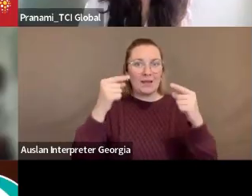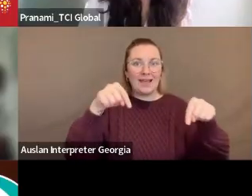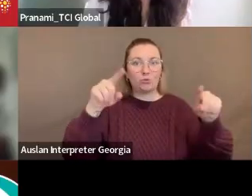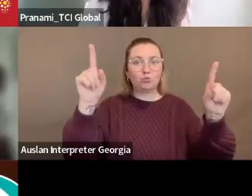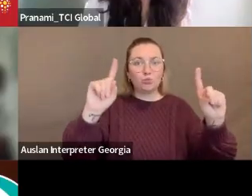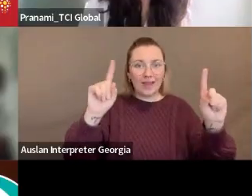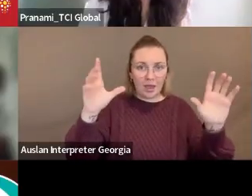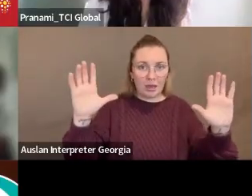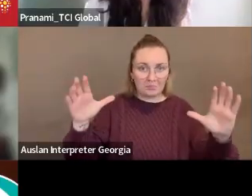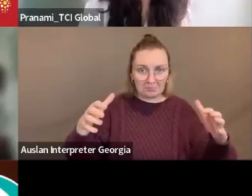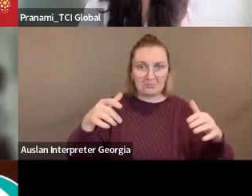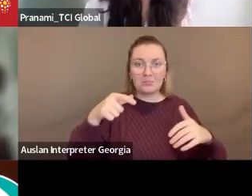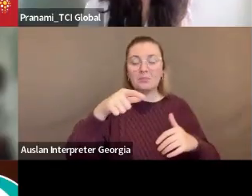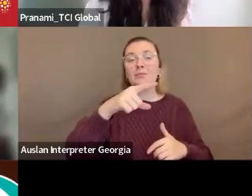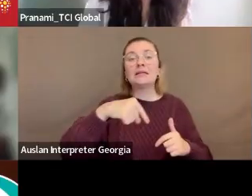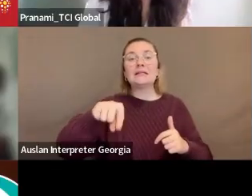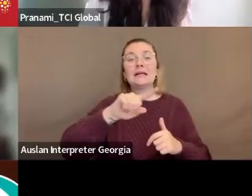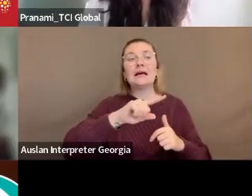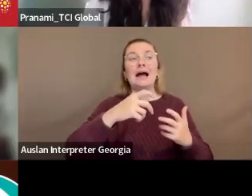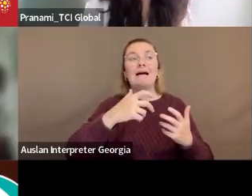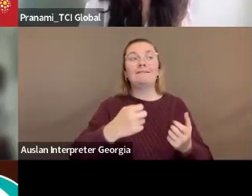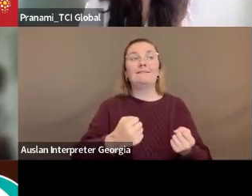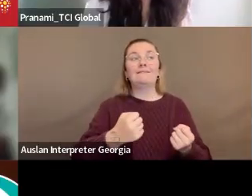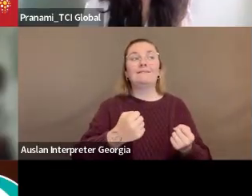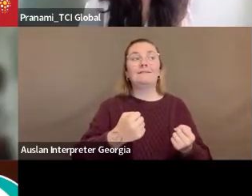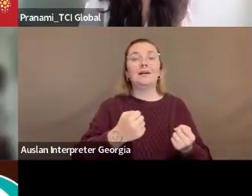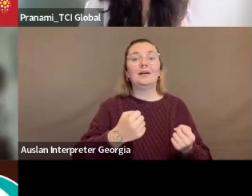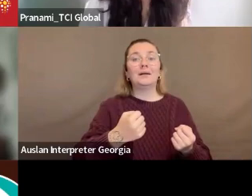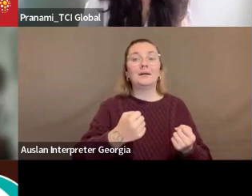now, when they are